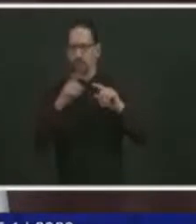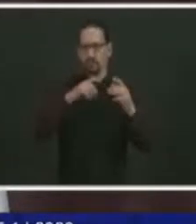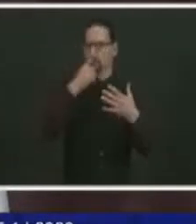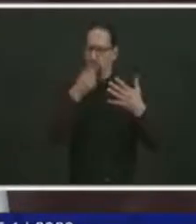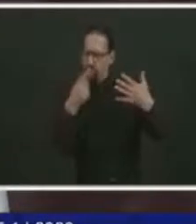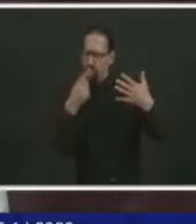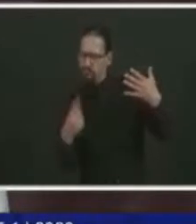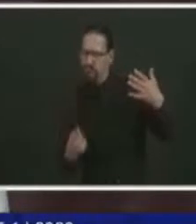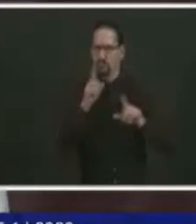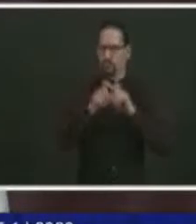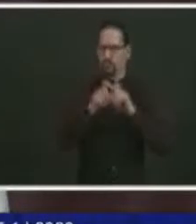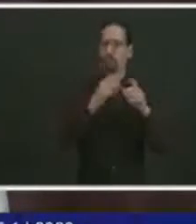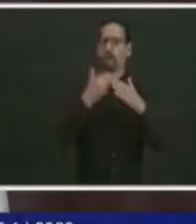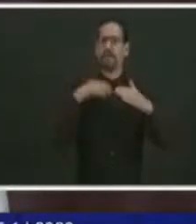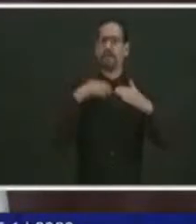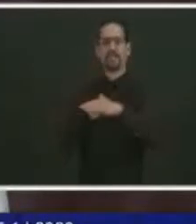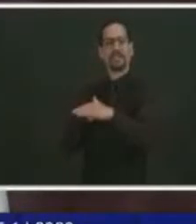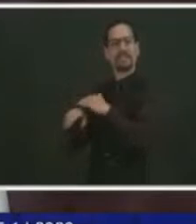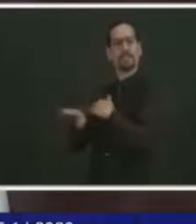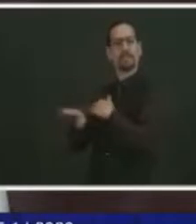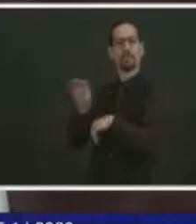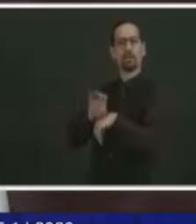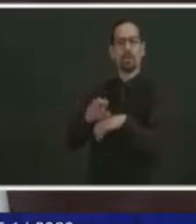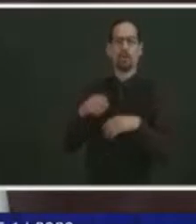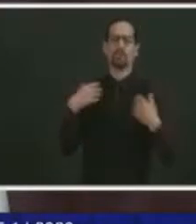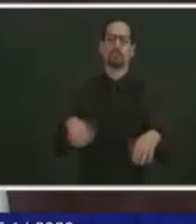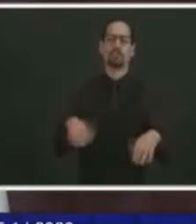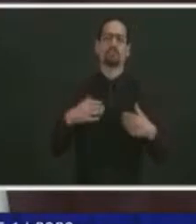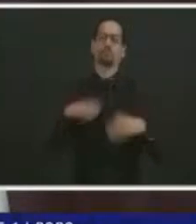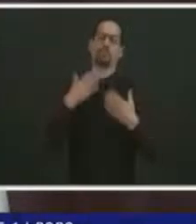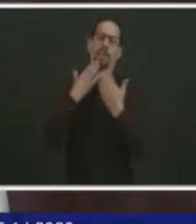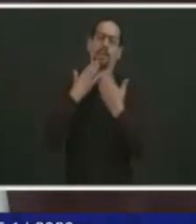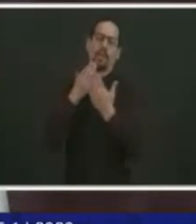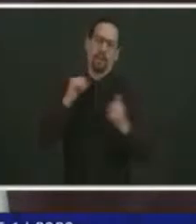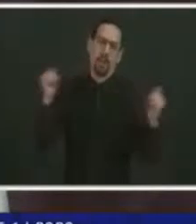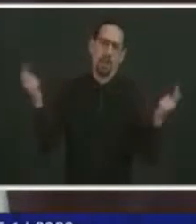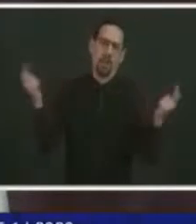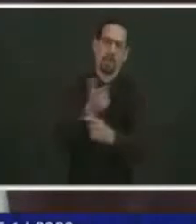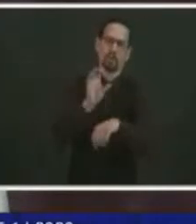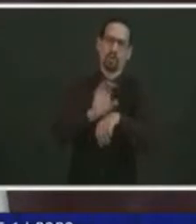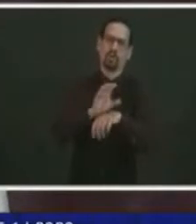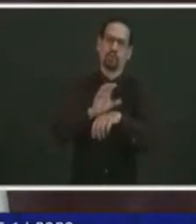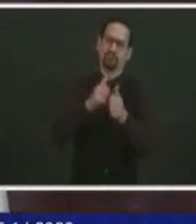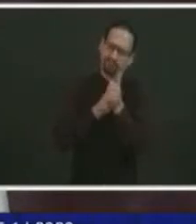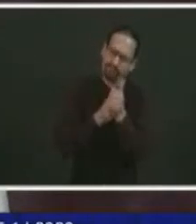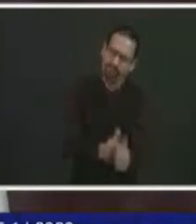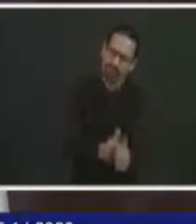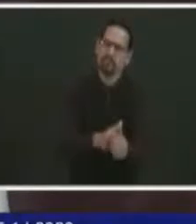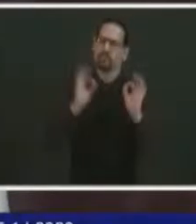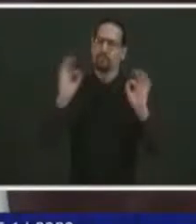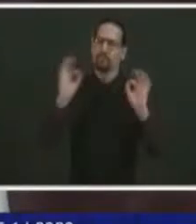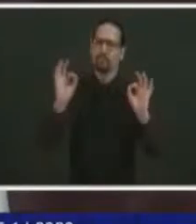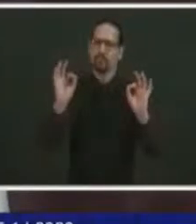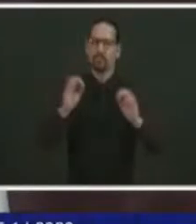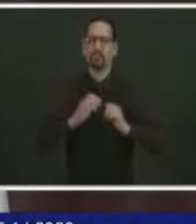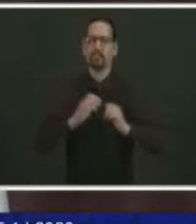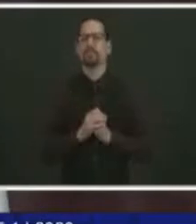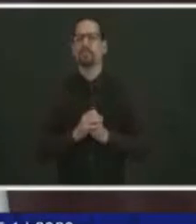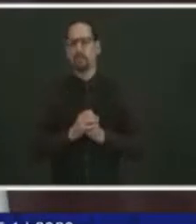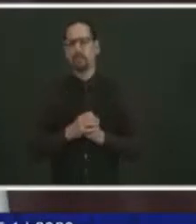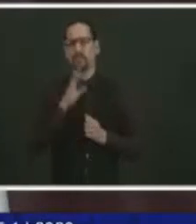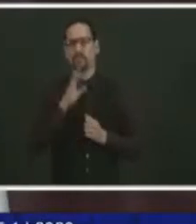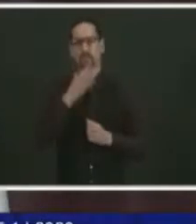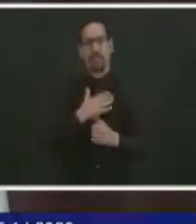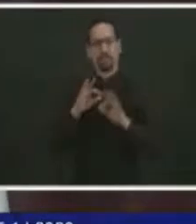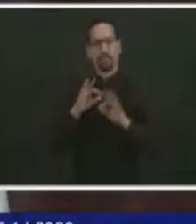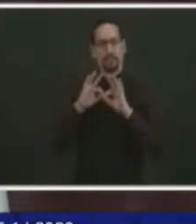a broad compliance, and I want to say thank you. I'll say, you know, my experience, my family and I were able to go